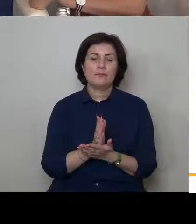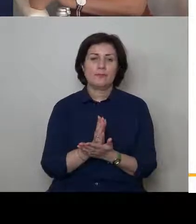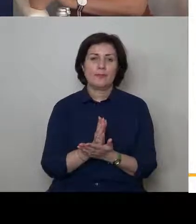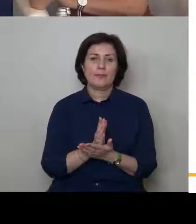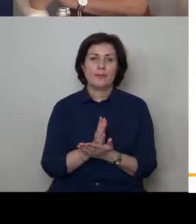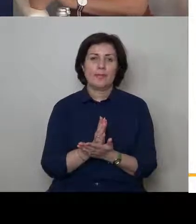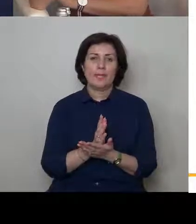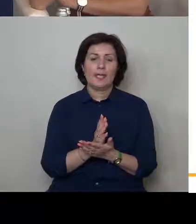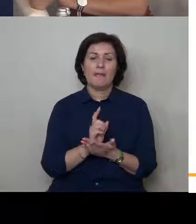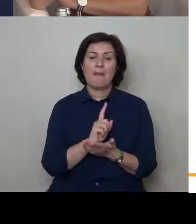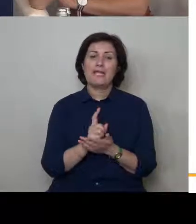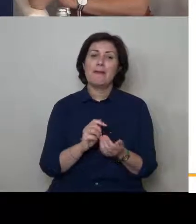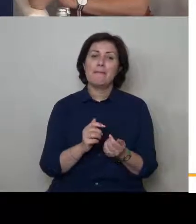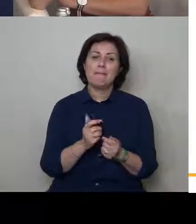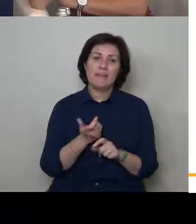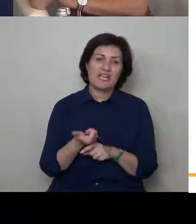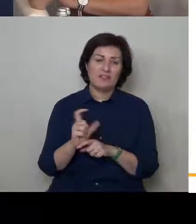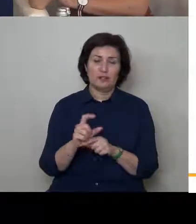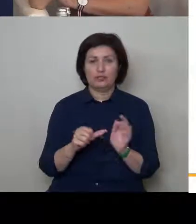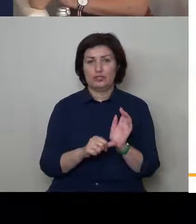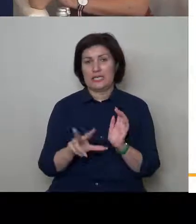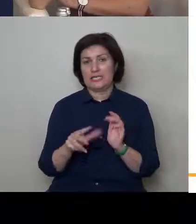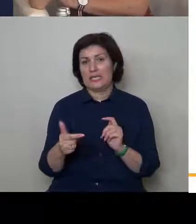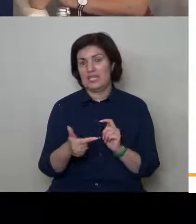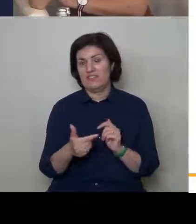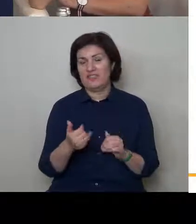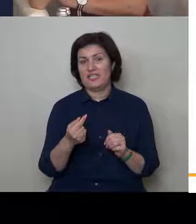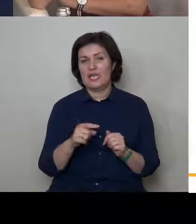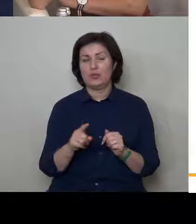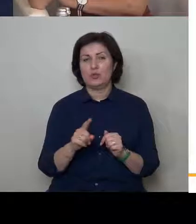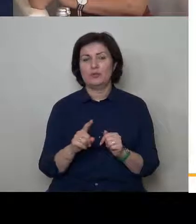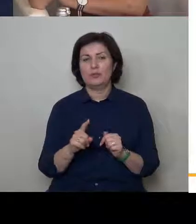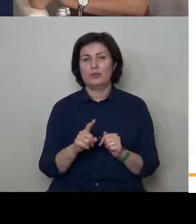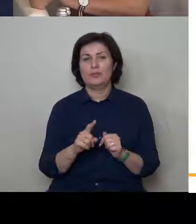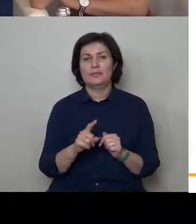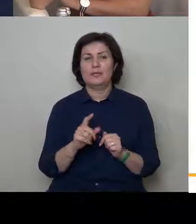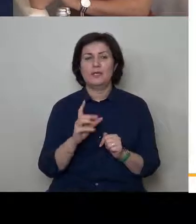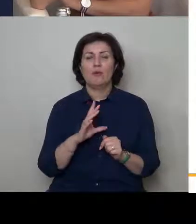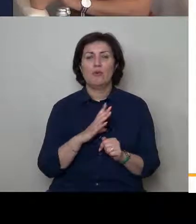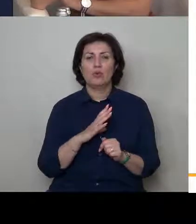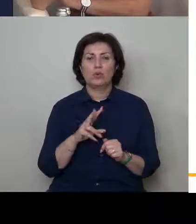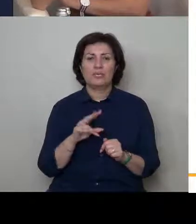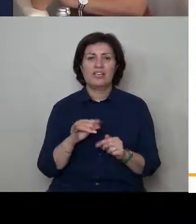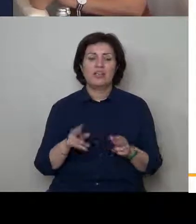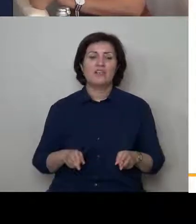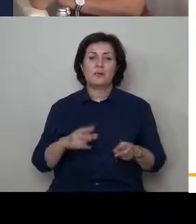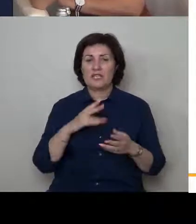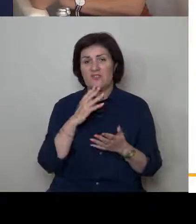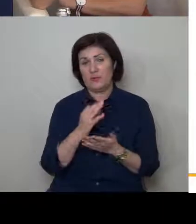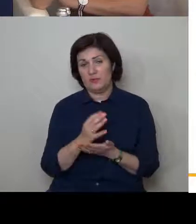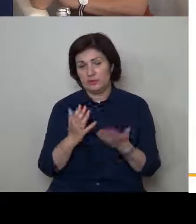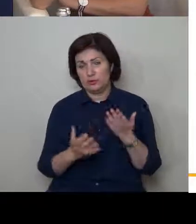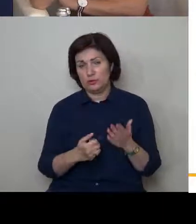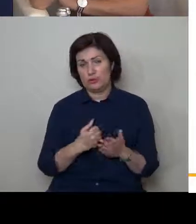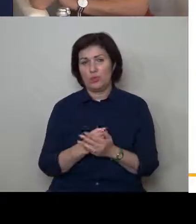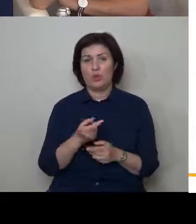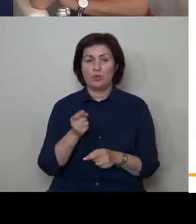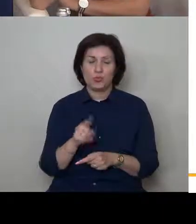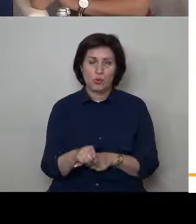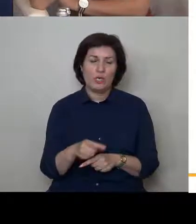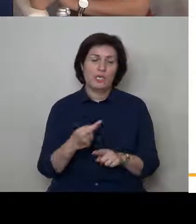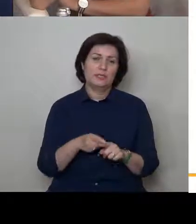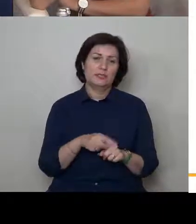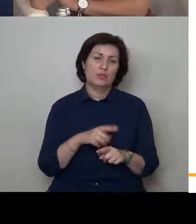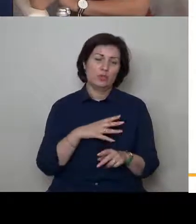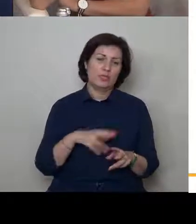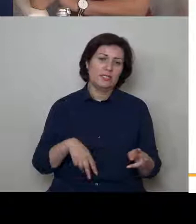And it should exceed the sum of 63 hryvnia to